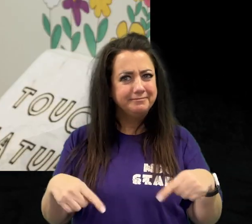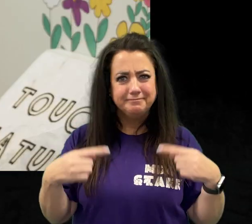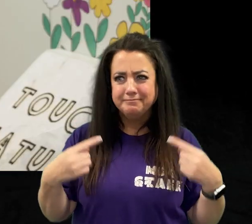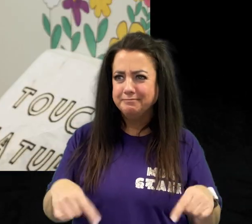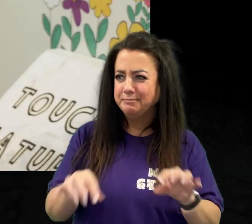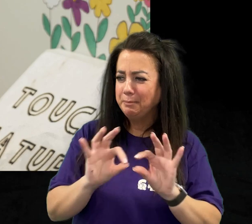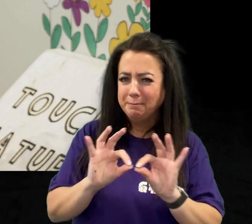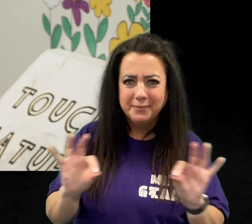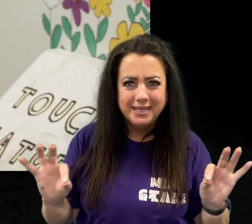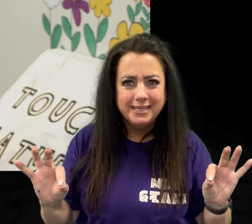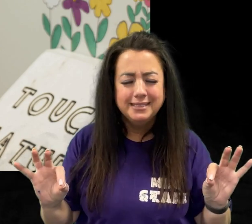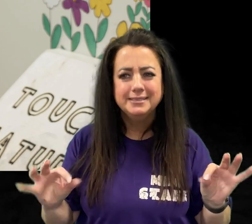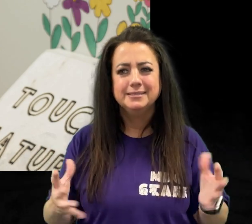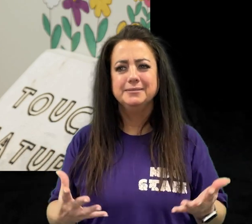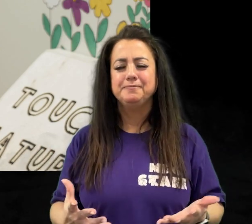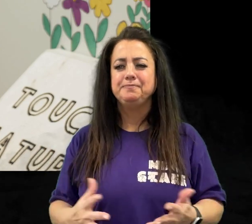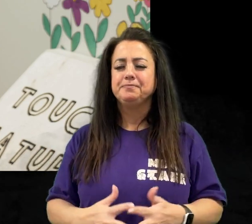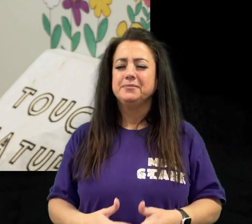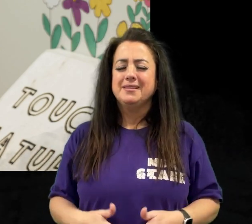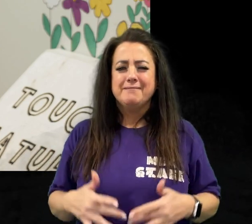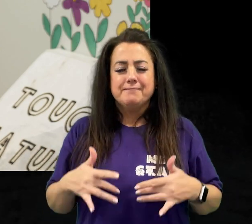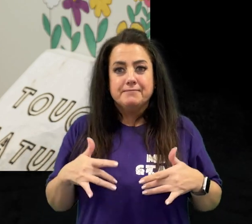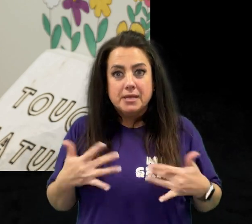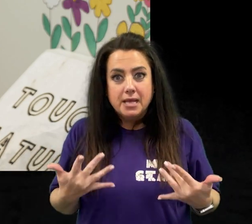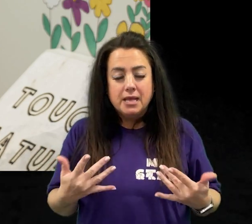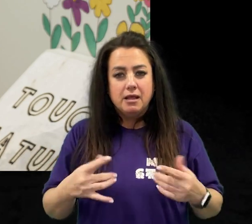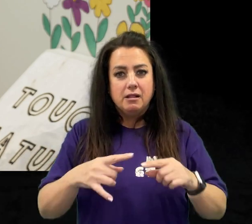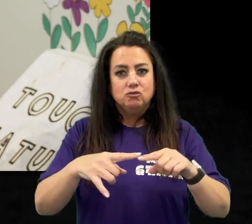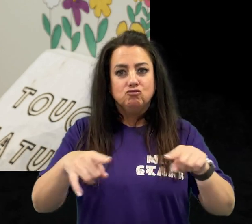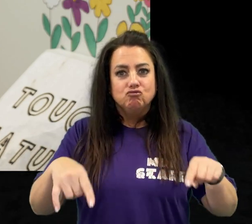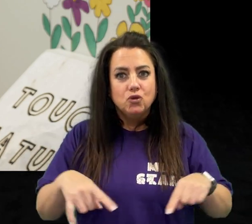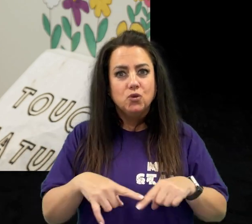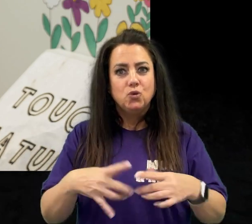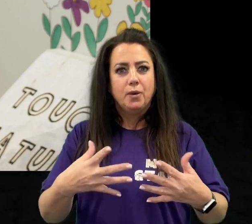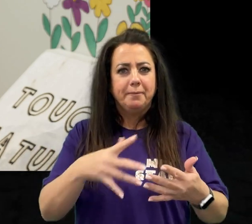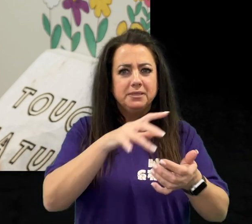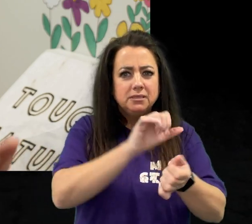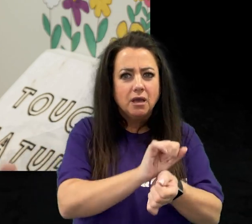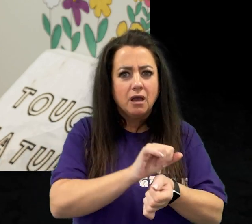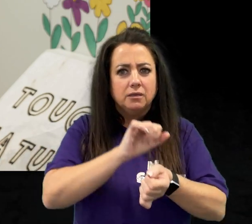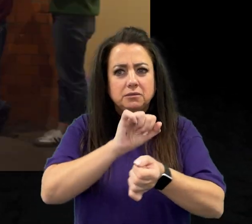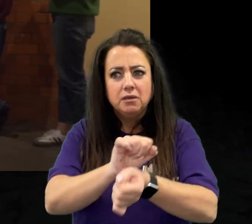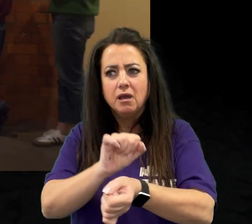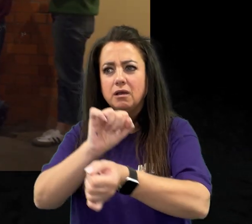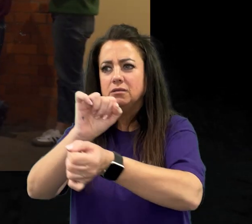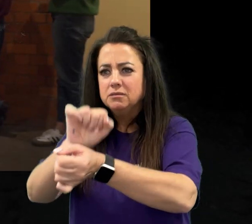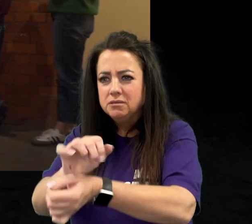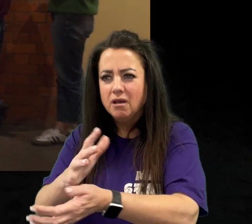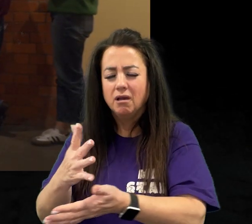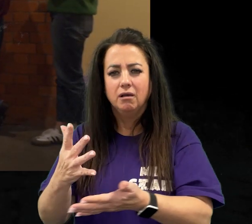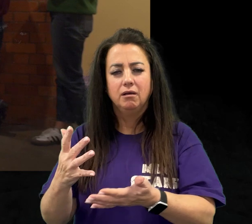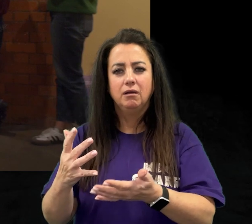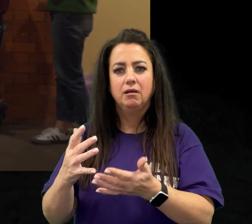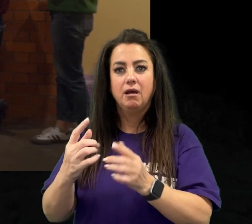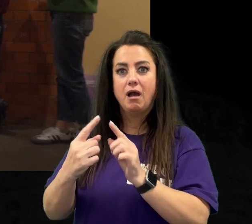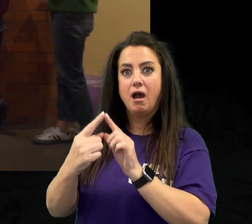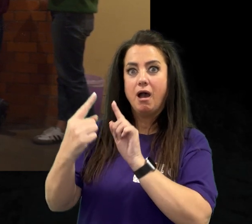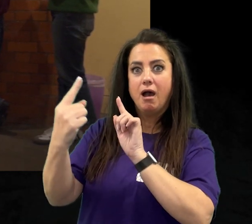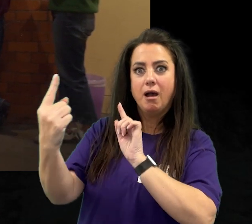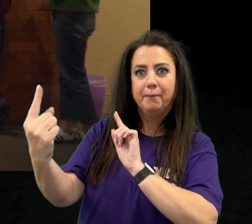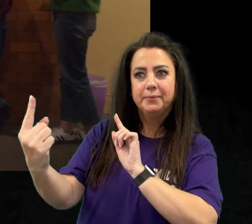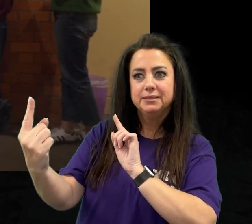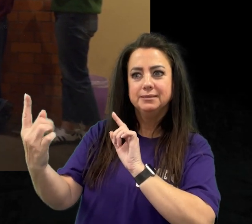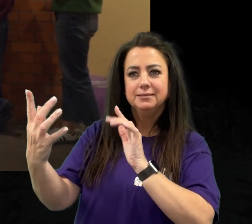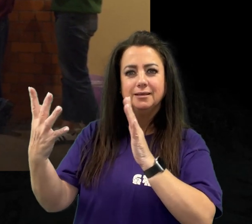room. So we looked at how they see that sort of as opposing to nature, and nature giving them a sense